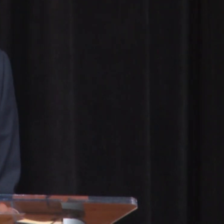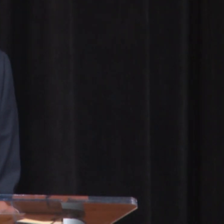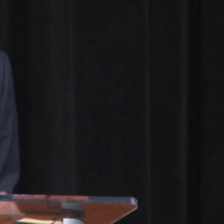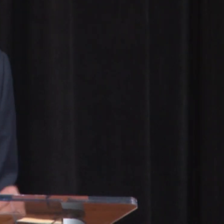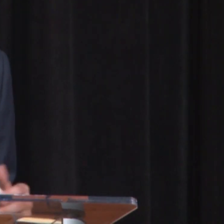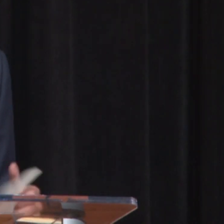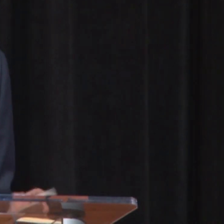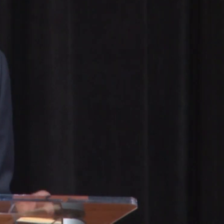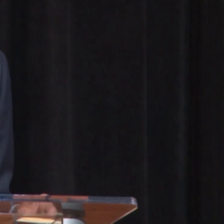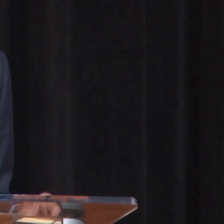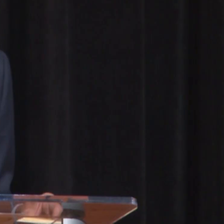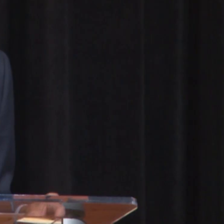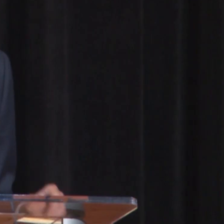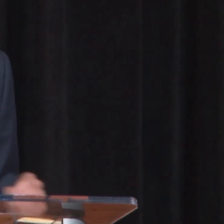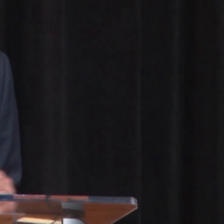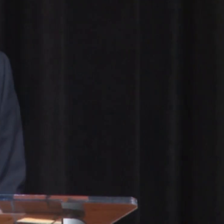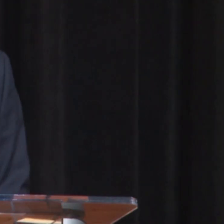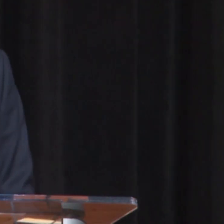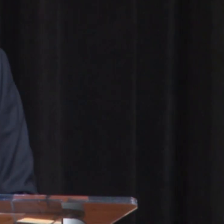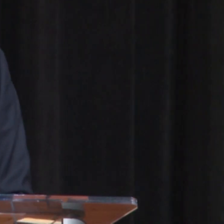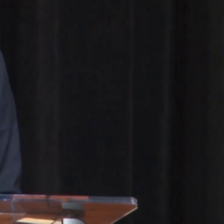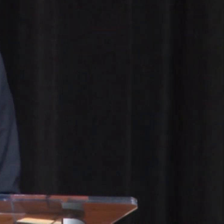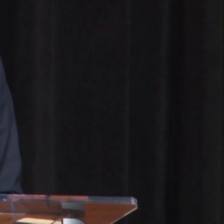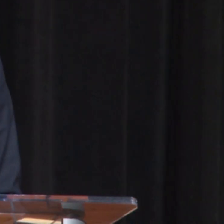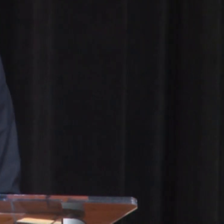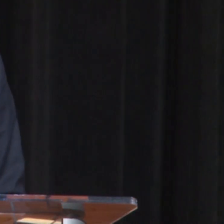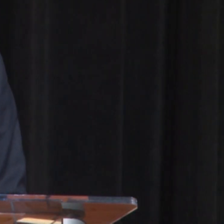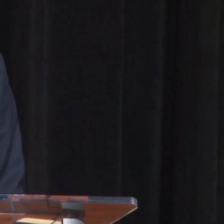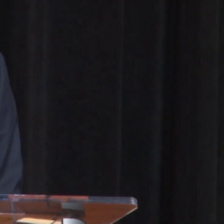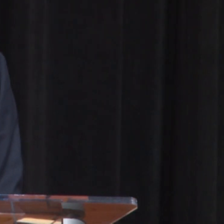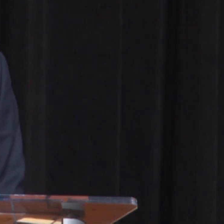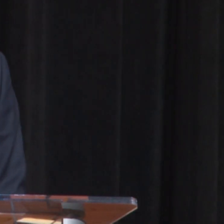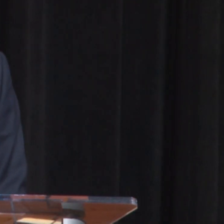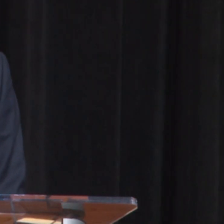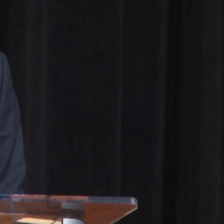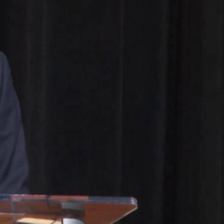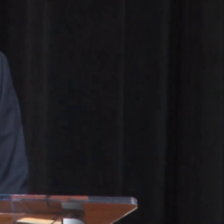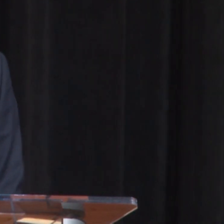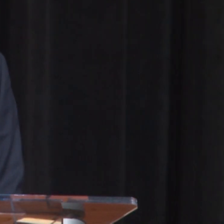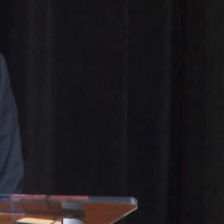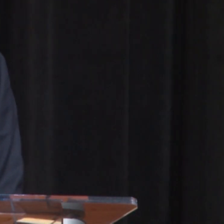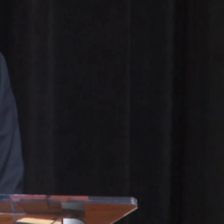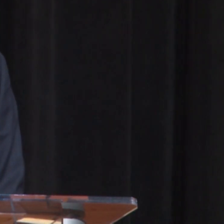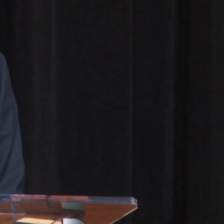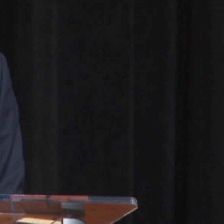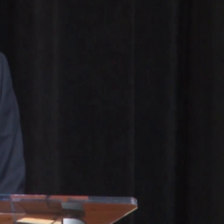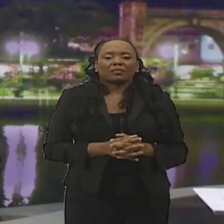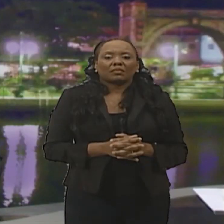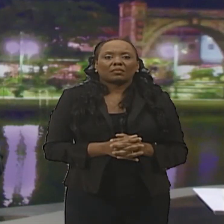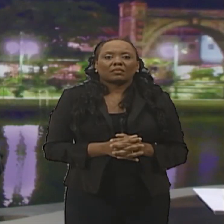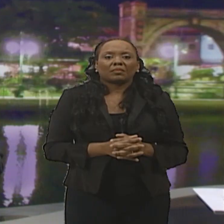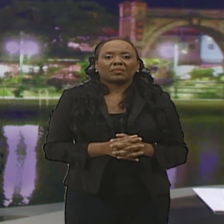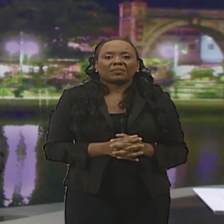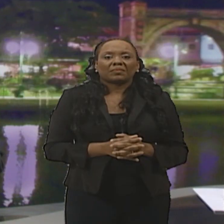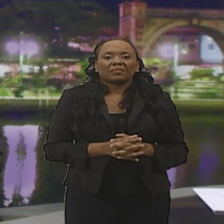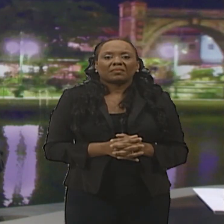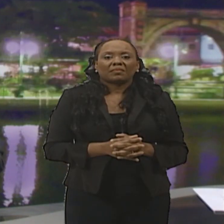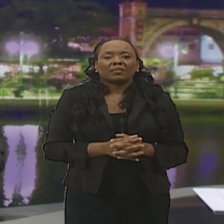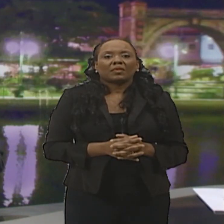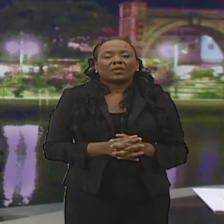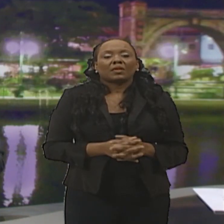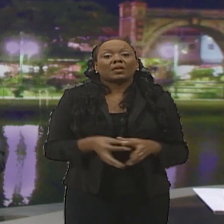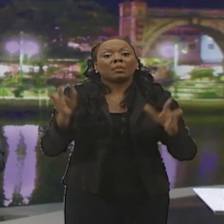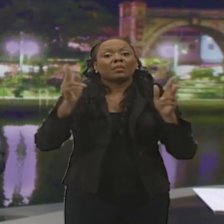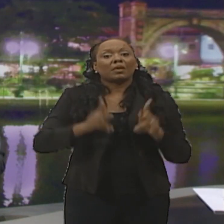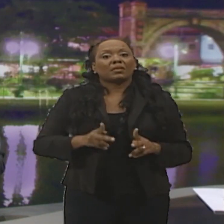religion, or sexual orientation, we all prosper when we're included. Meanwhile,